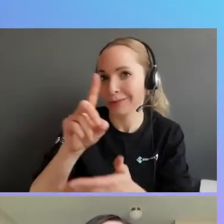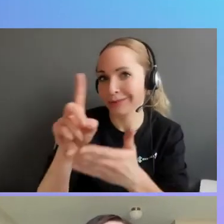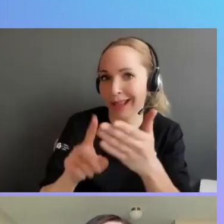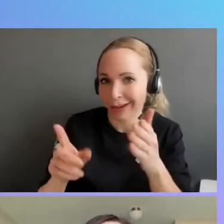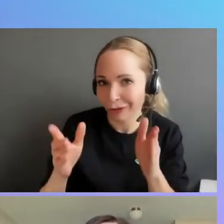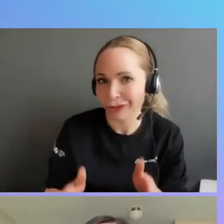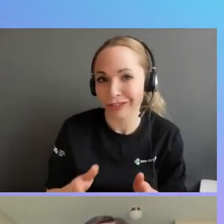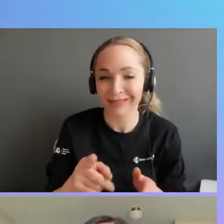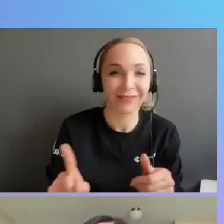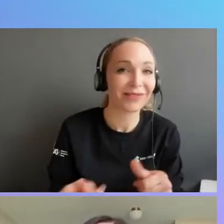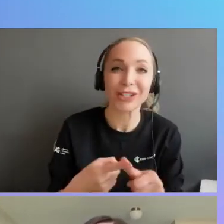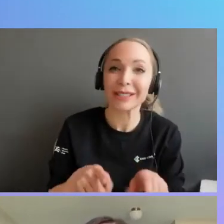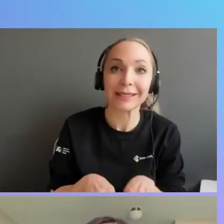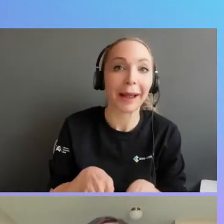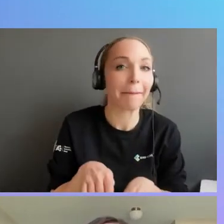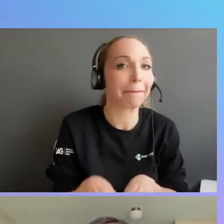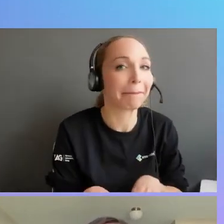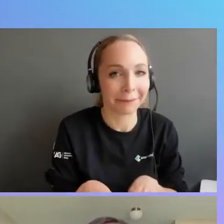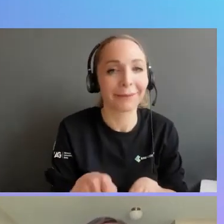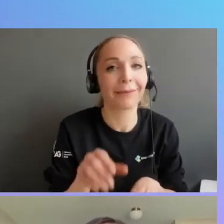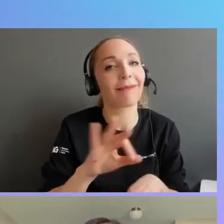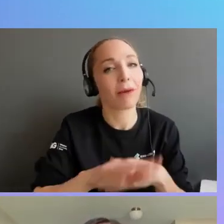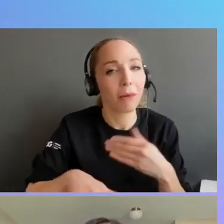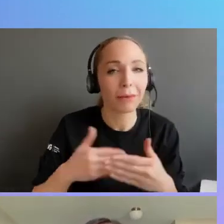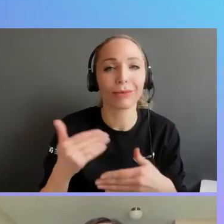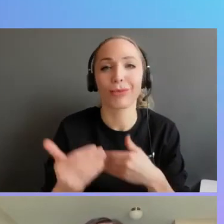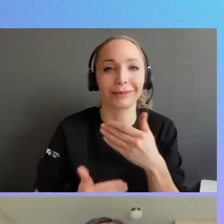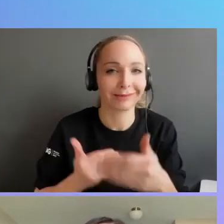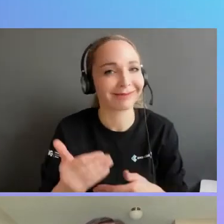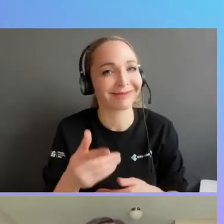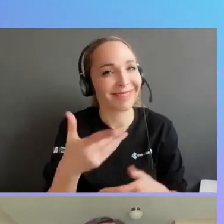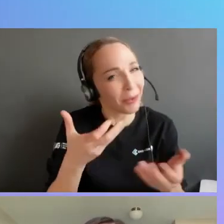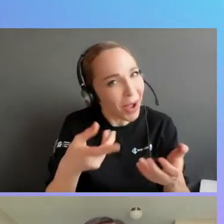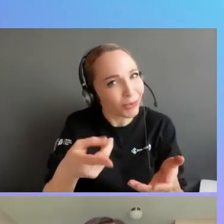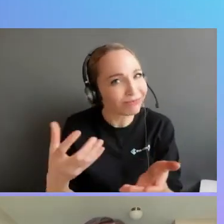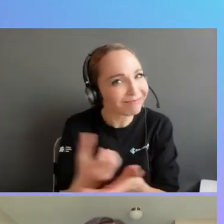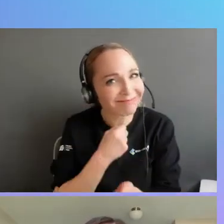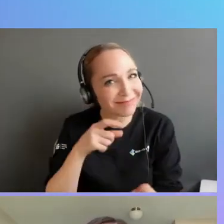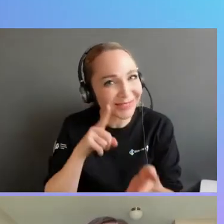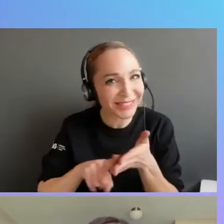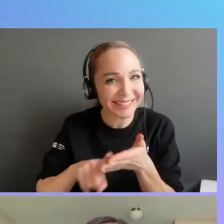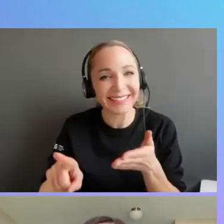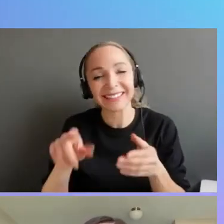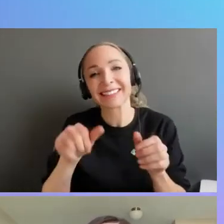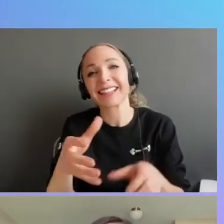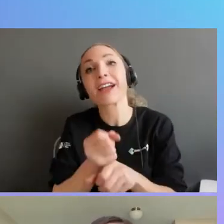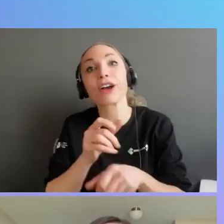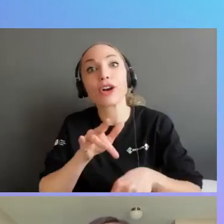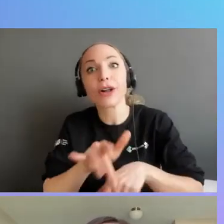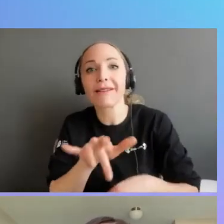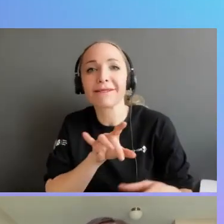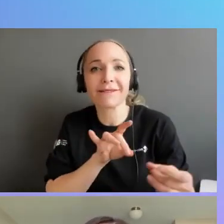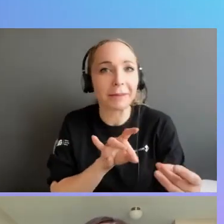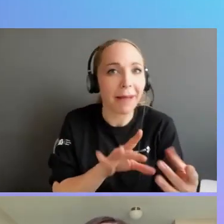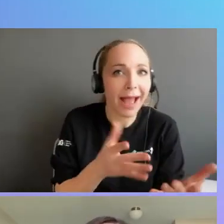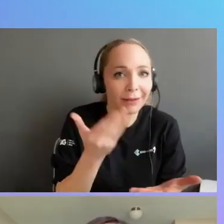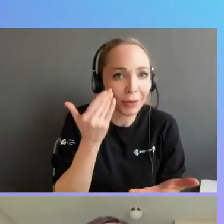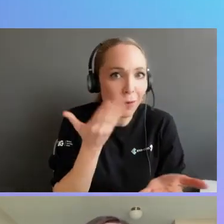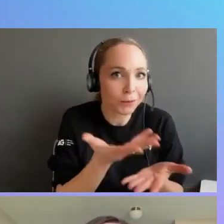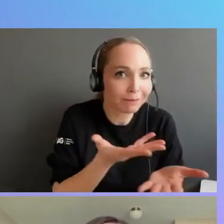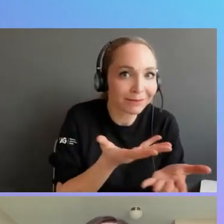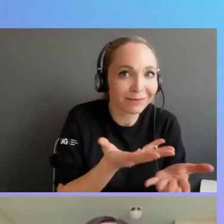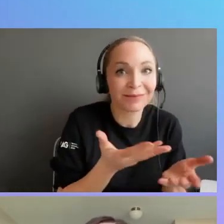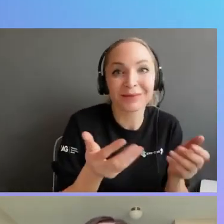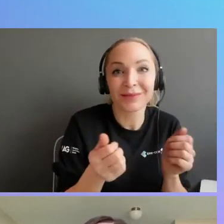really recommend that you check it out. It's a way that you can get some early feedback on the accessibility before you've even handed designs to your